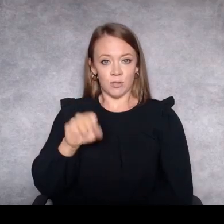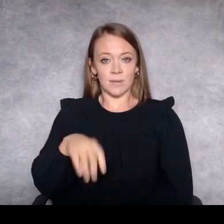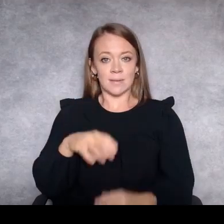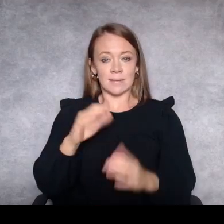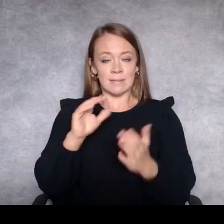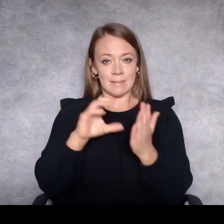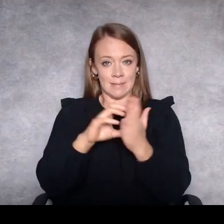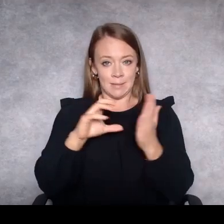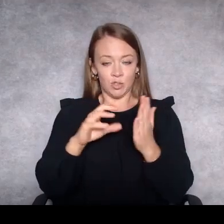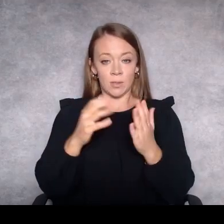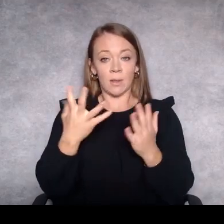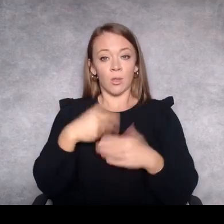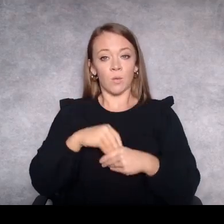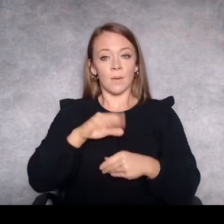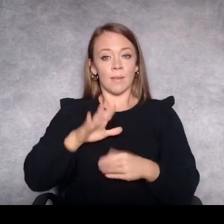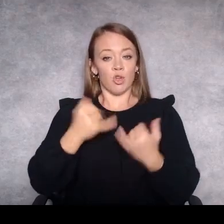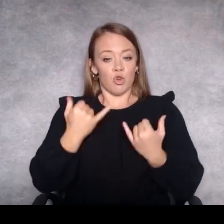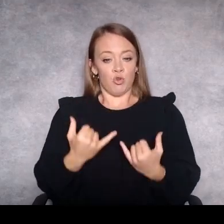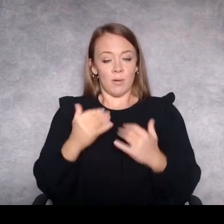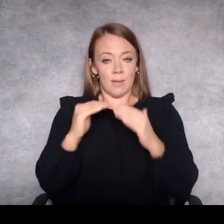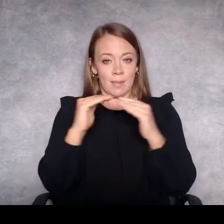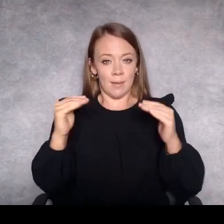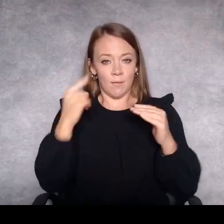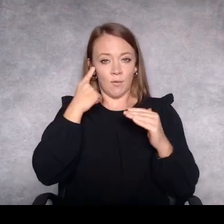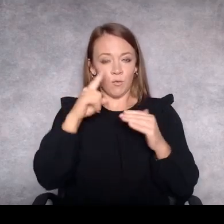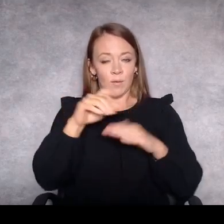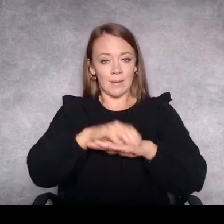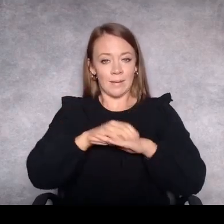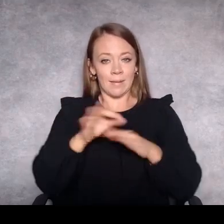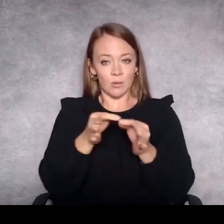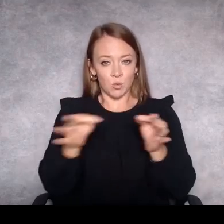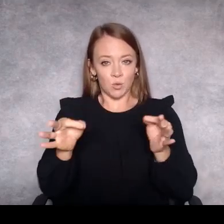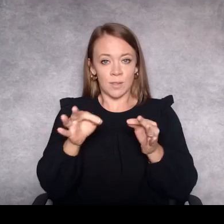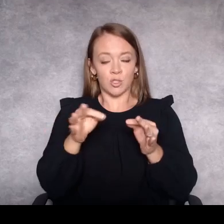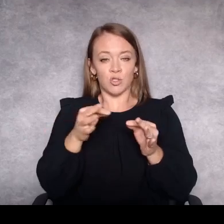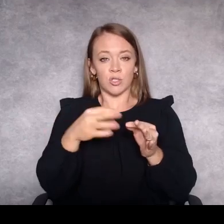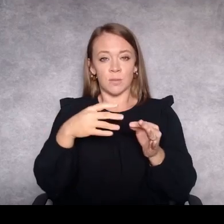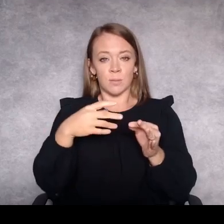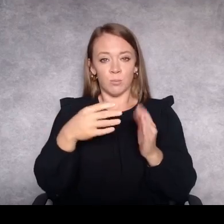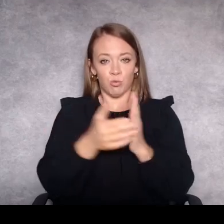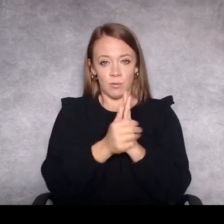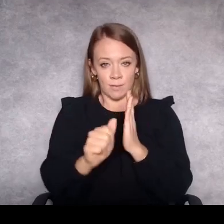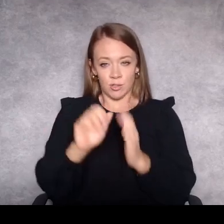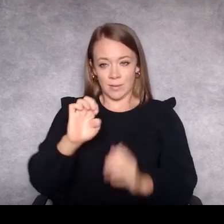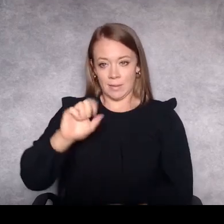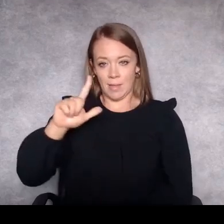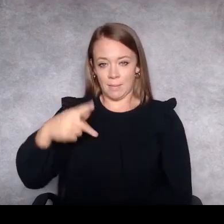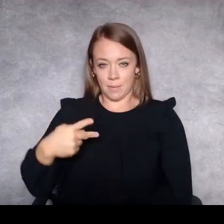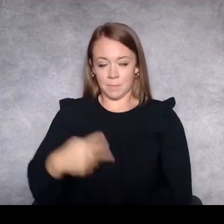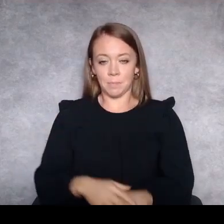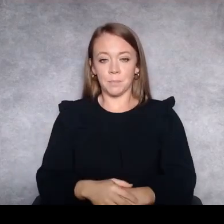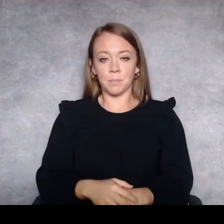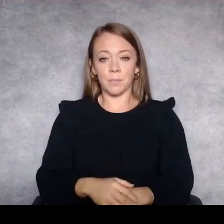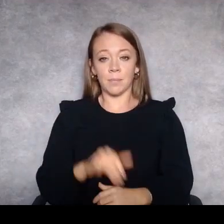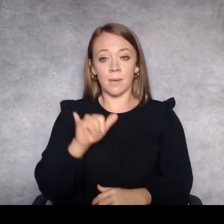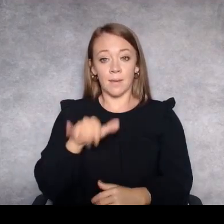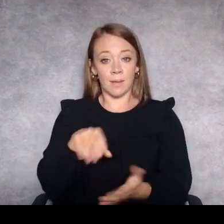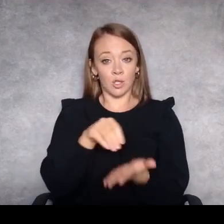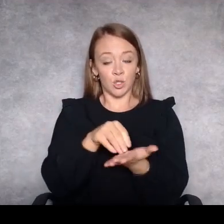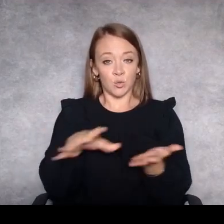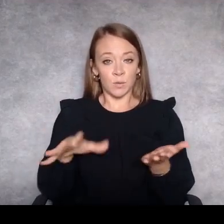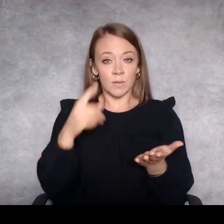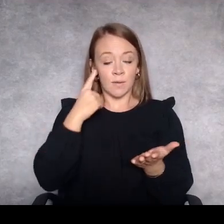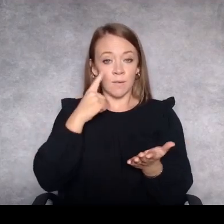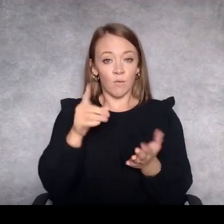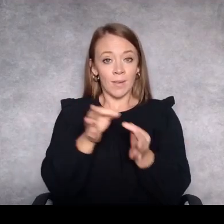section, which would include the student's current level of English language proficiency, or ELP, the